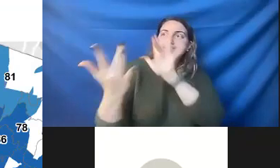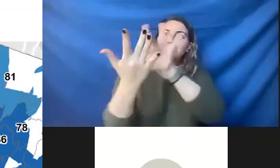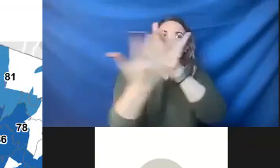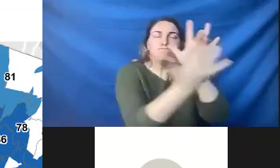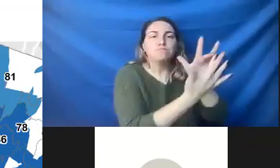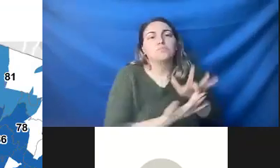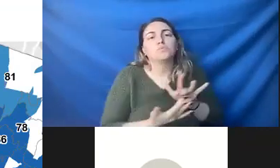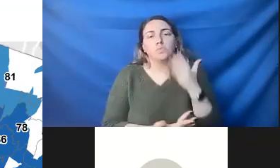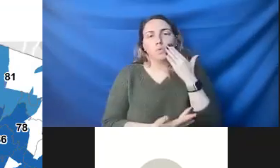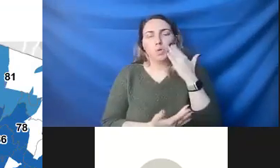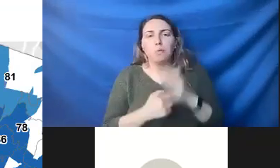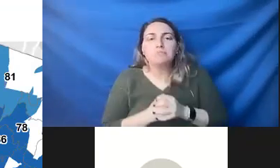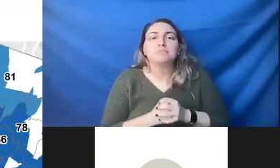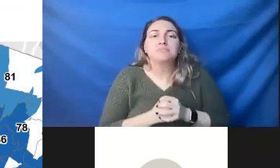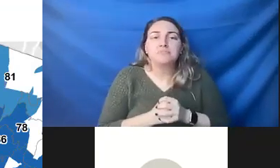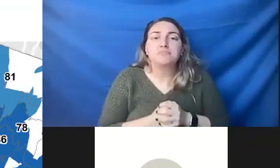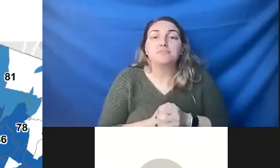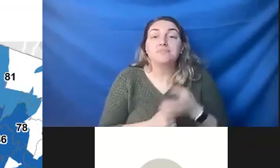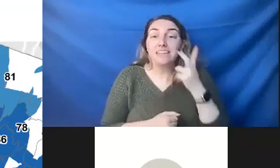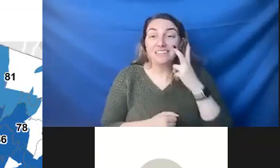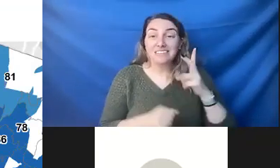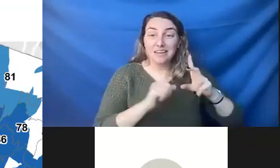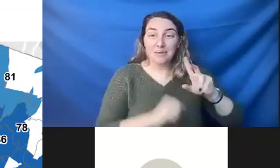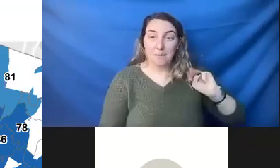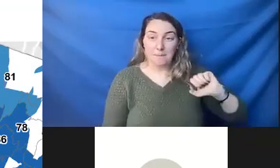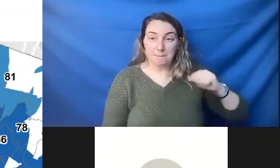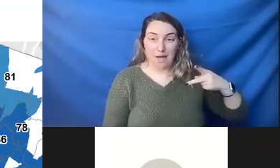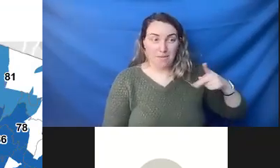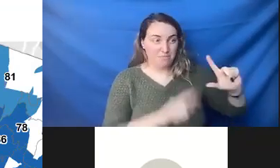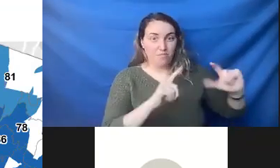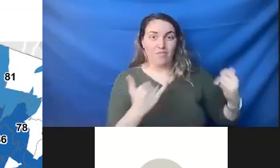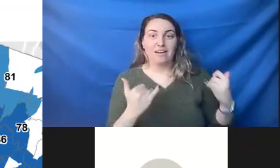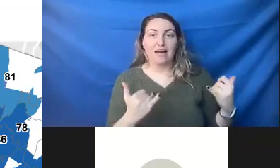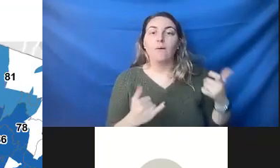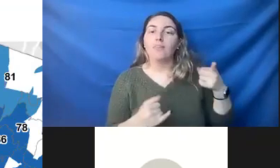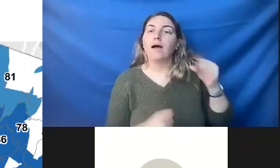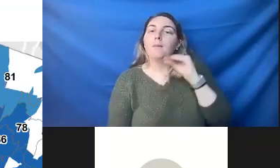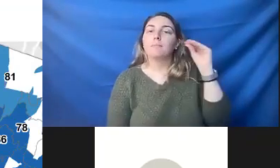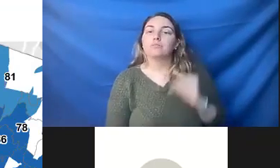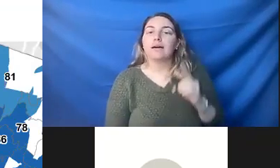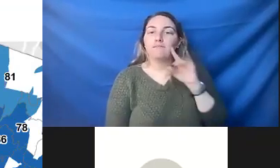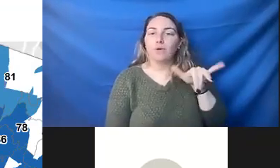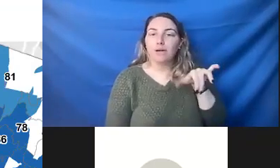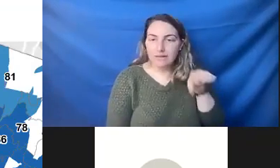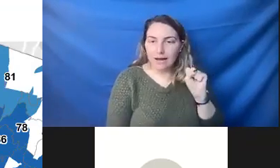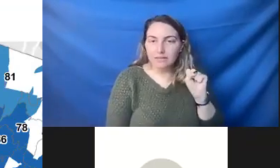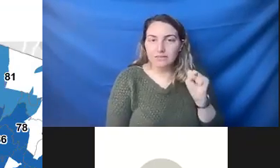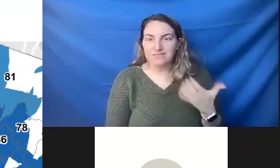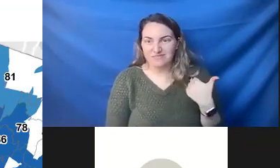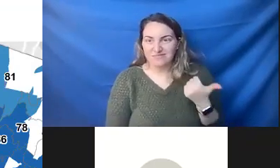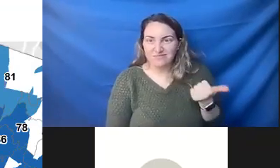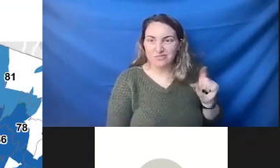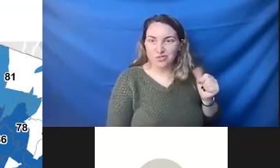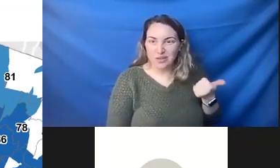The assembly districts, so the map on the screen right now shows the percent of voters who voted yes on ballot question 1 in 2019